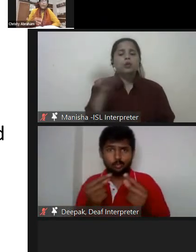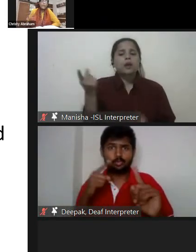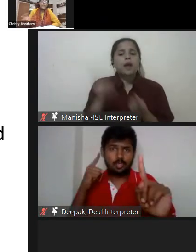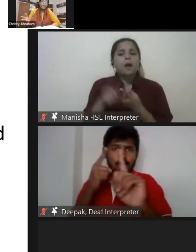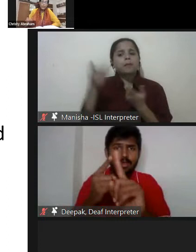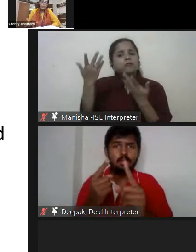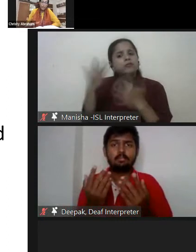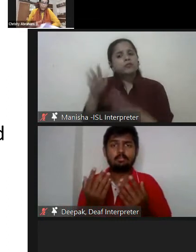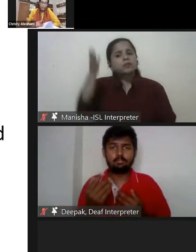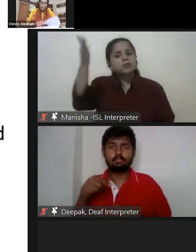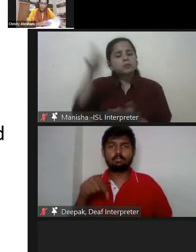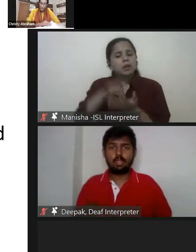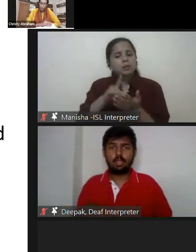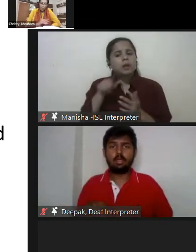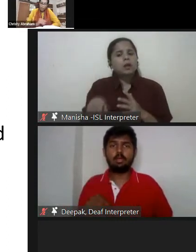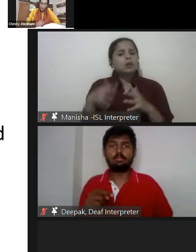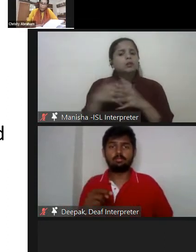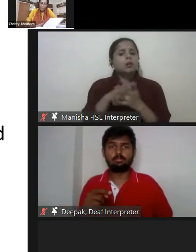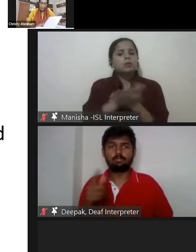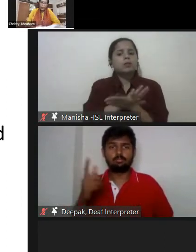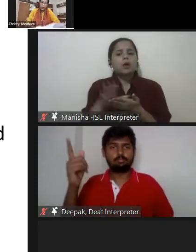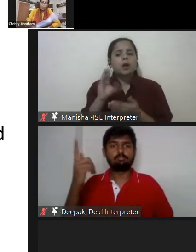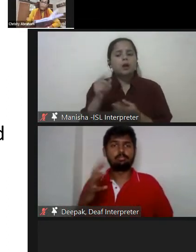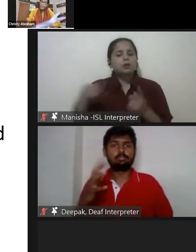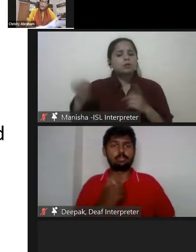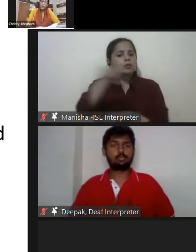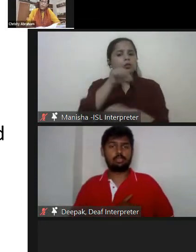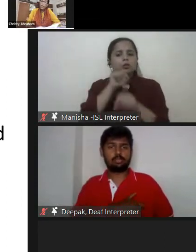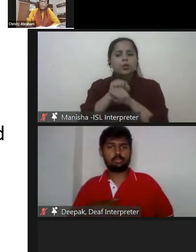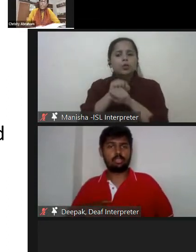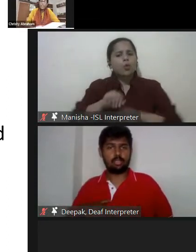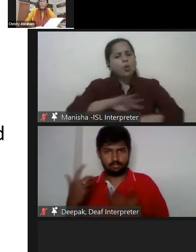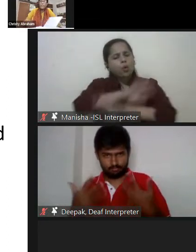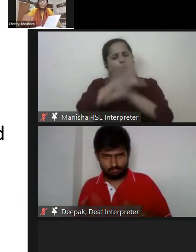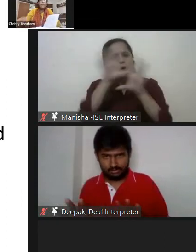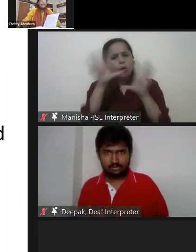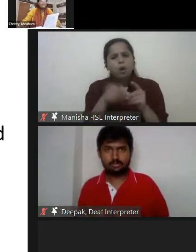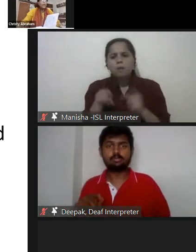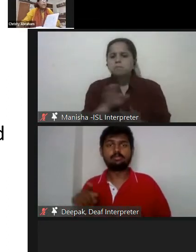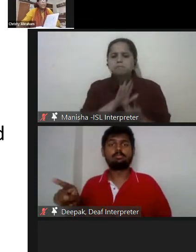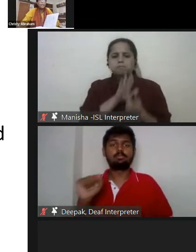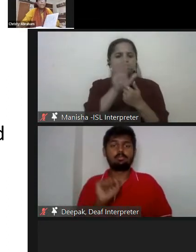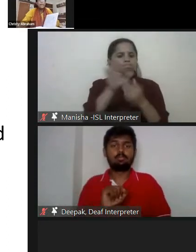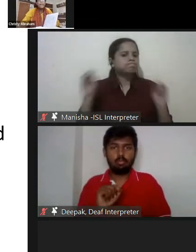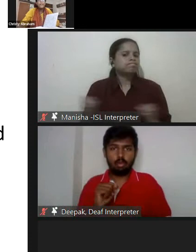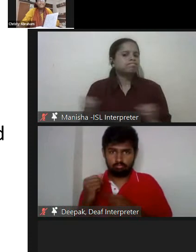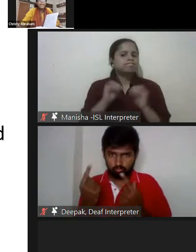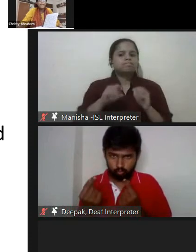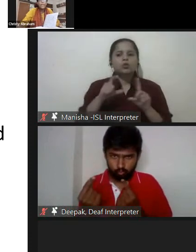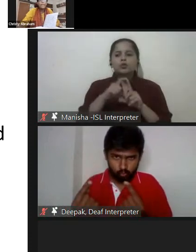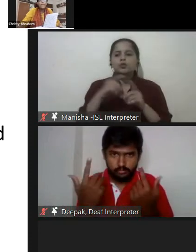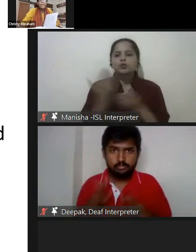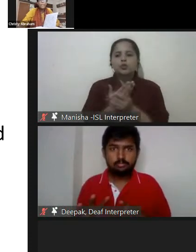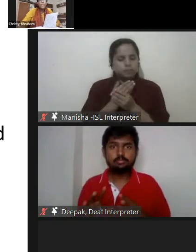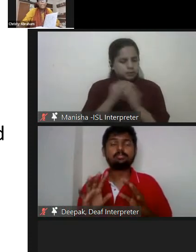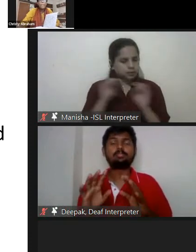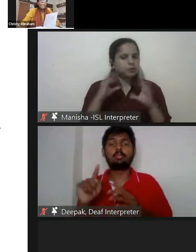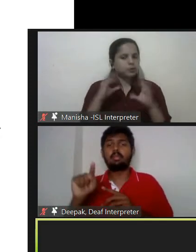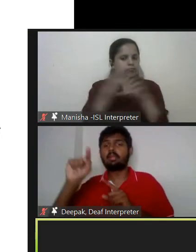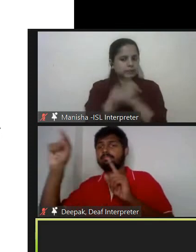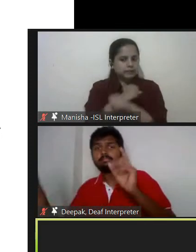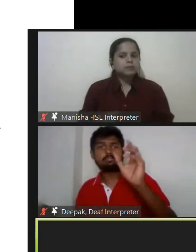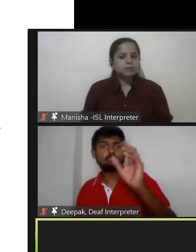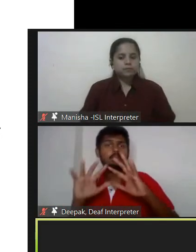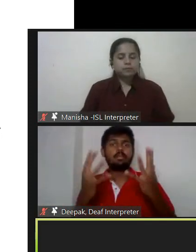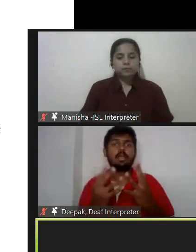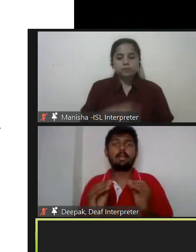the WHO framework on disability, all of this are not mentioned in the document. Next slide, please. Christy,